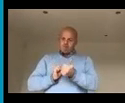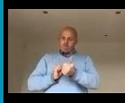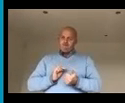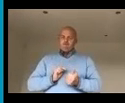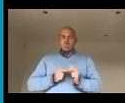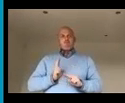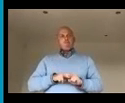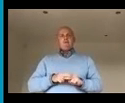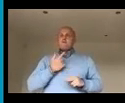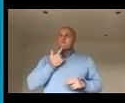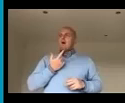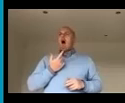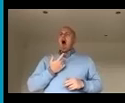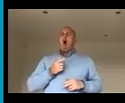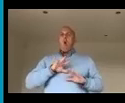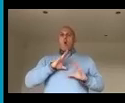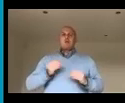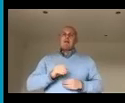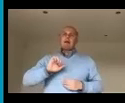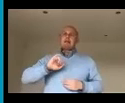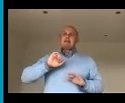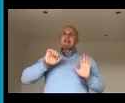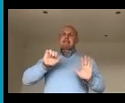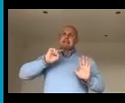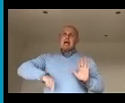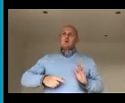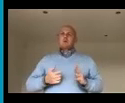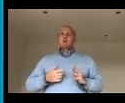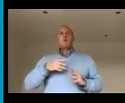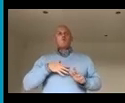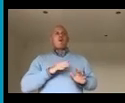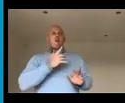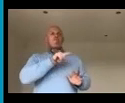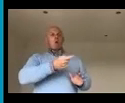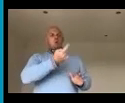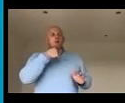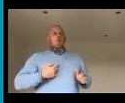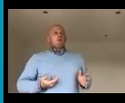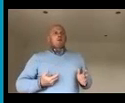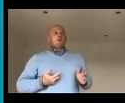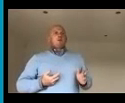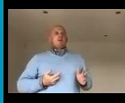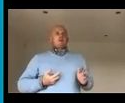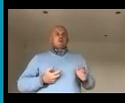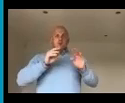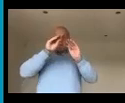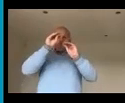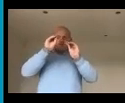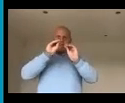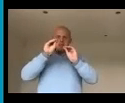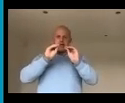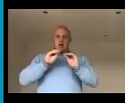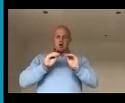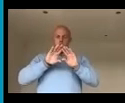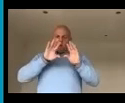cost £6,000 and we're asking you for £5,000, and you then give a budget breakdown that only comes to